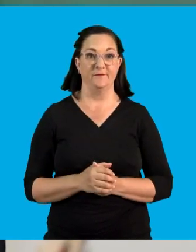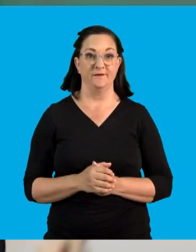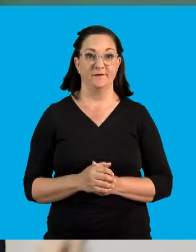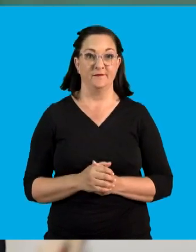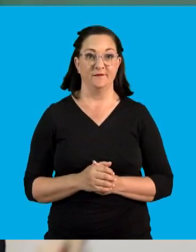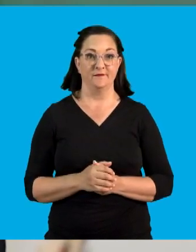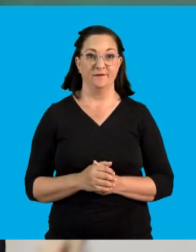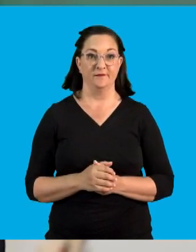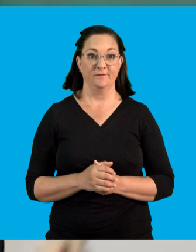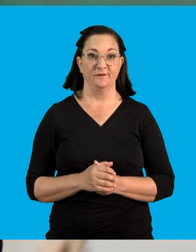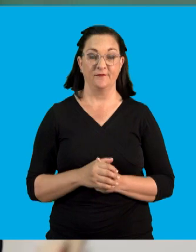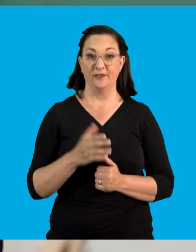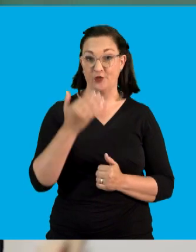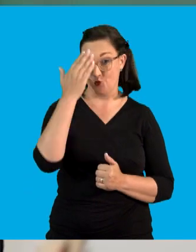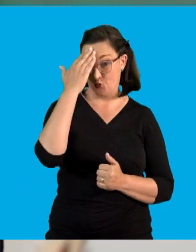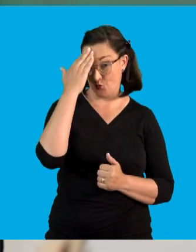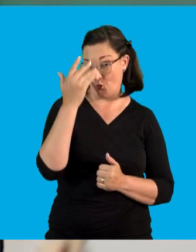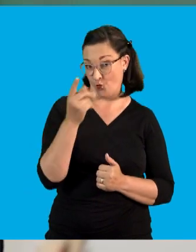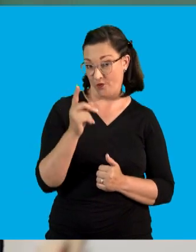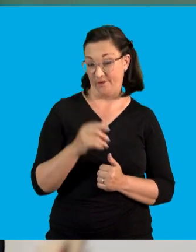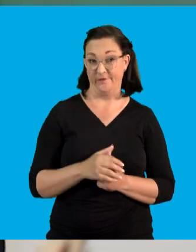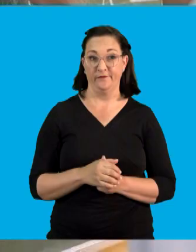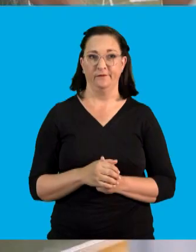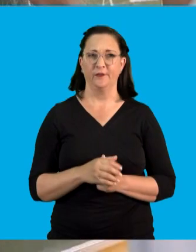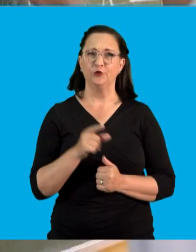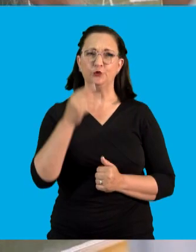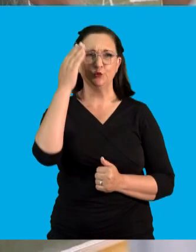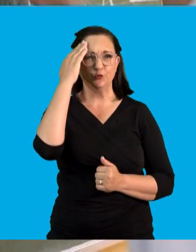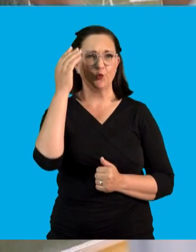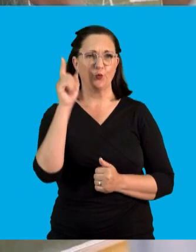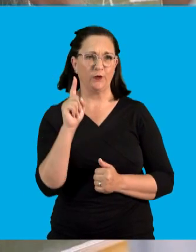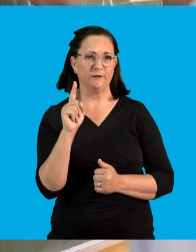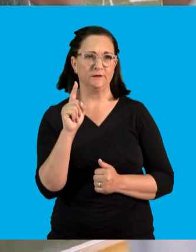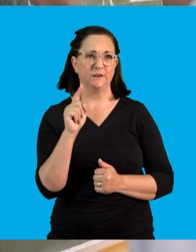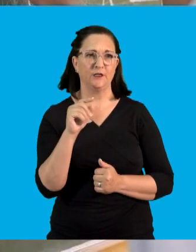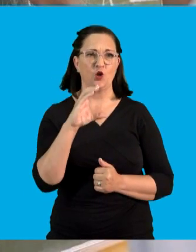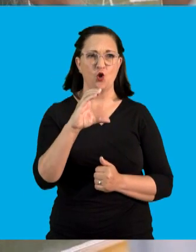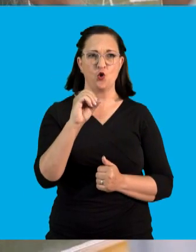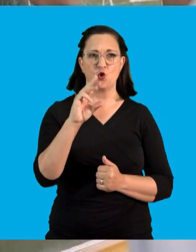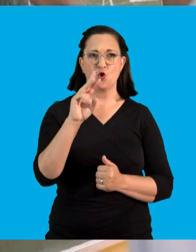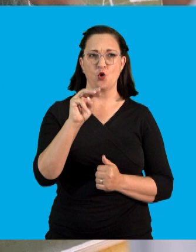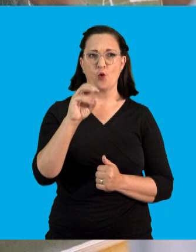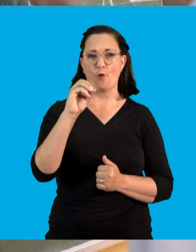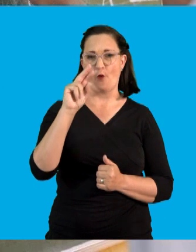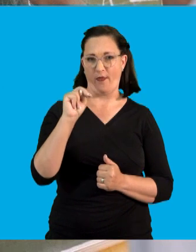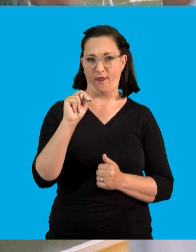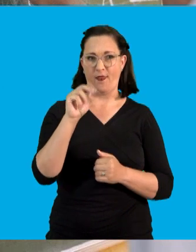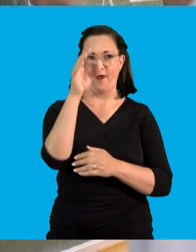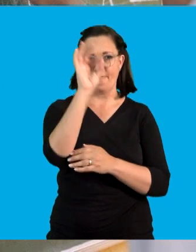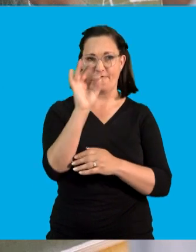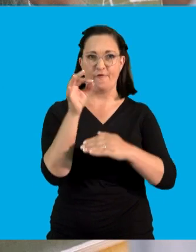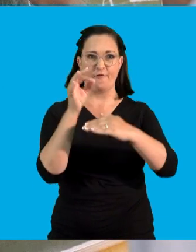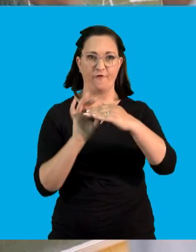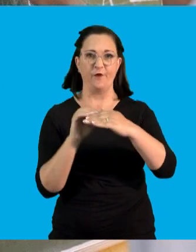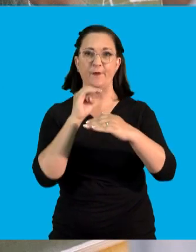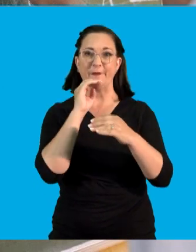Let's start our lesson with a did you know? So did you know that common fractions are used to